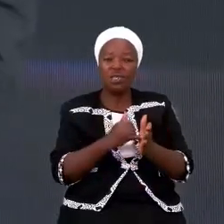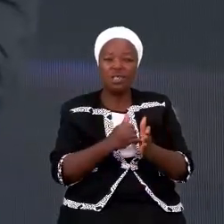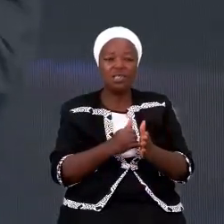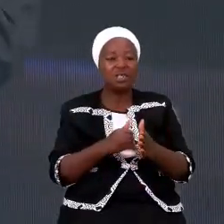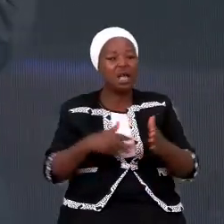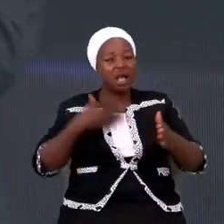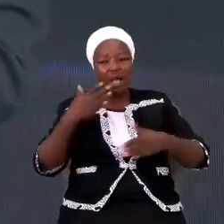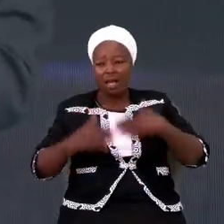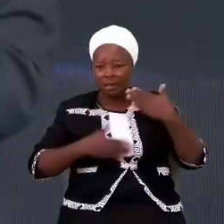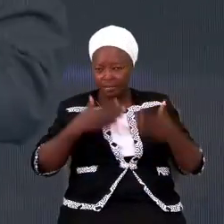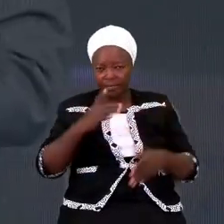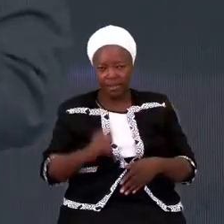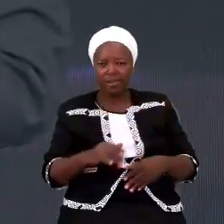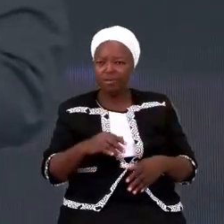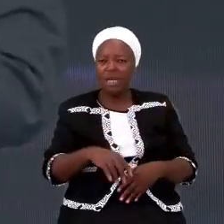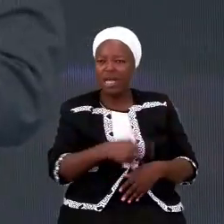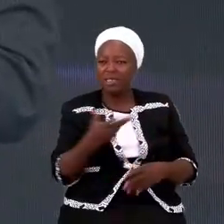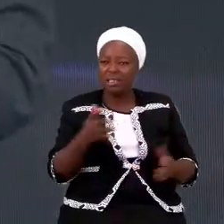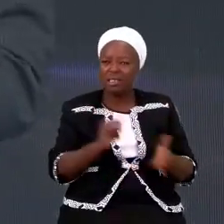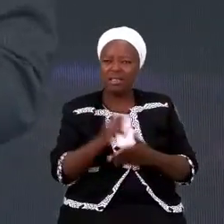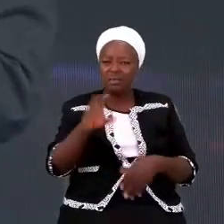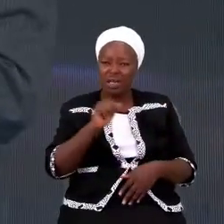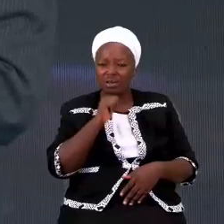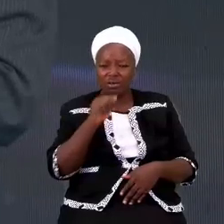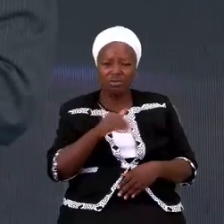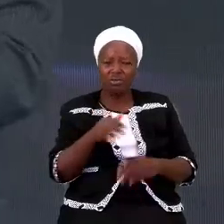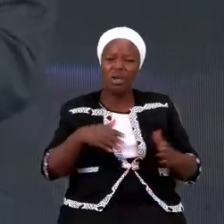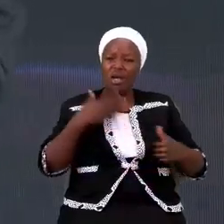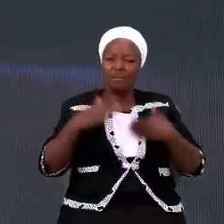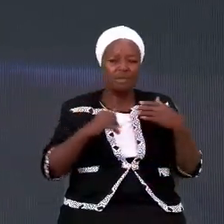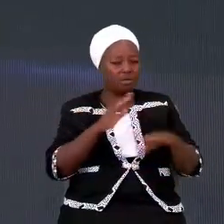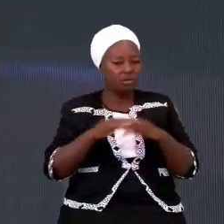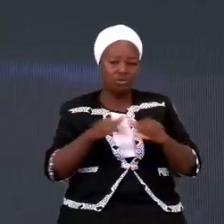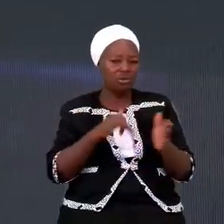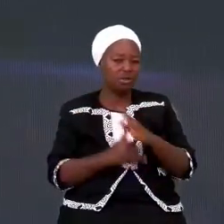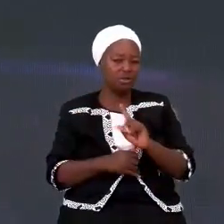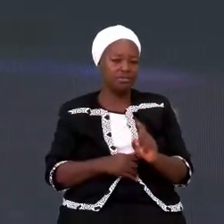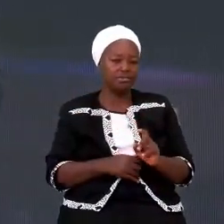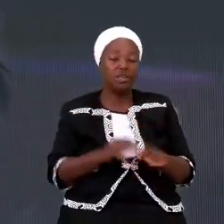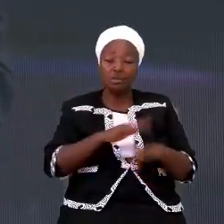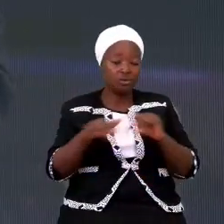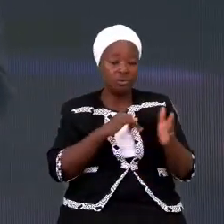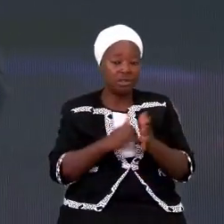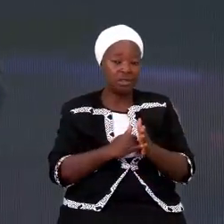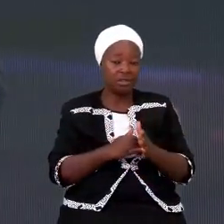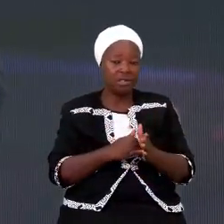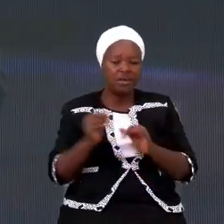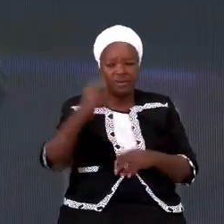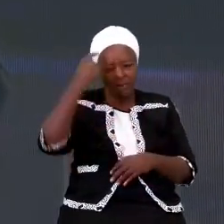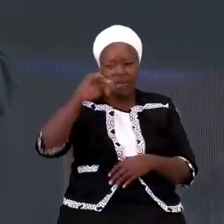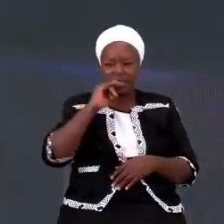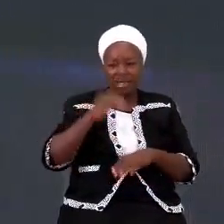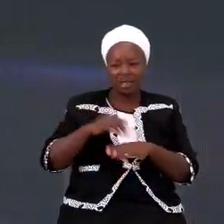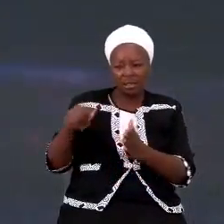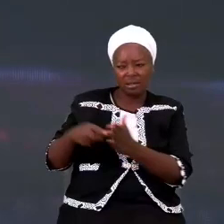your mind is like this, like that, is it good? Is it bad? Should a Christian do this? Should a Christian not do